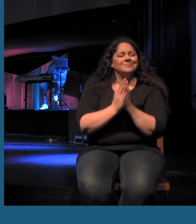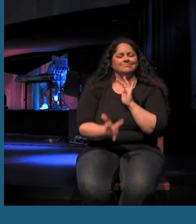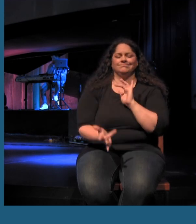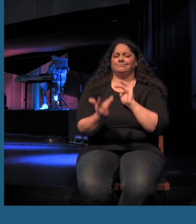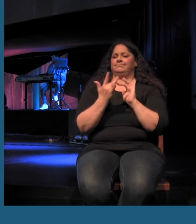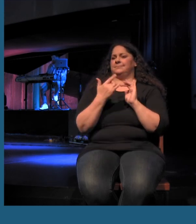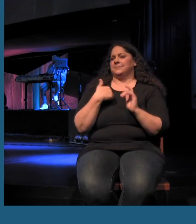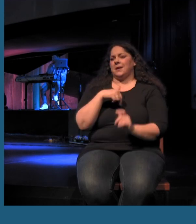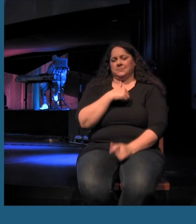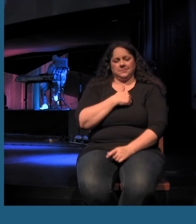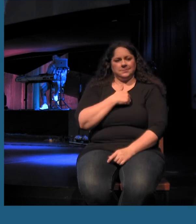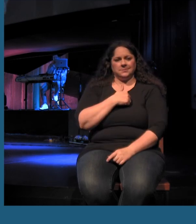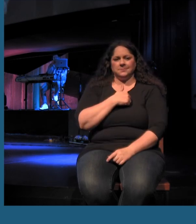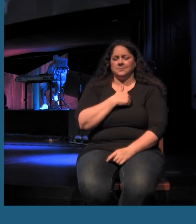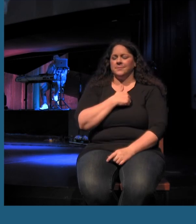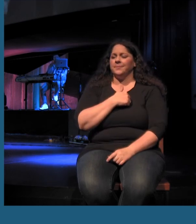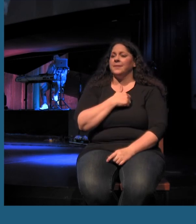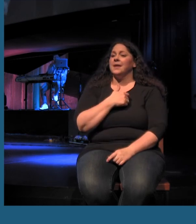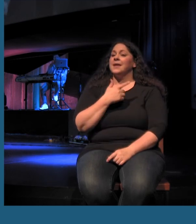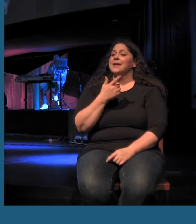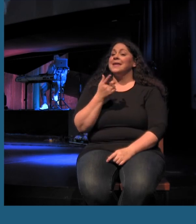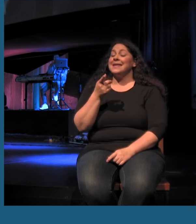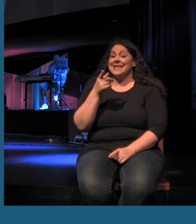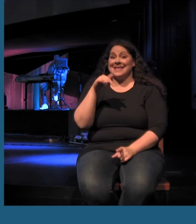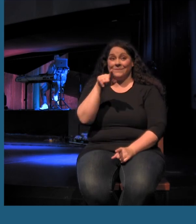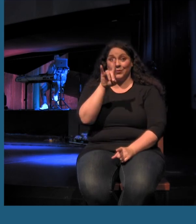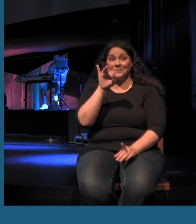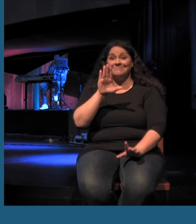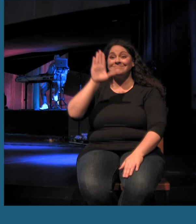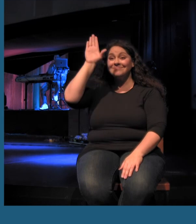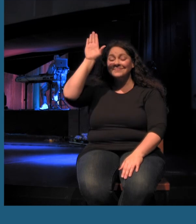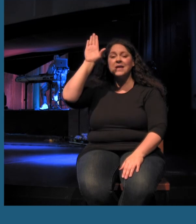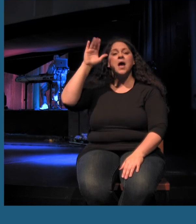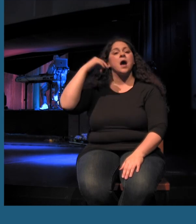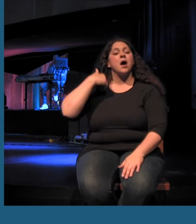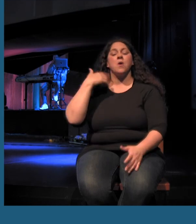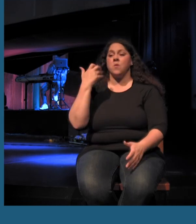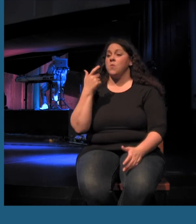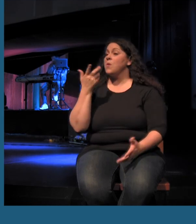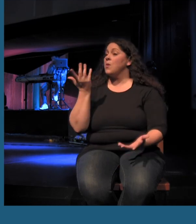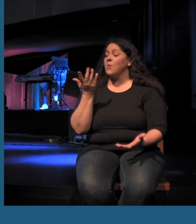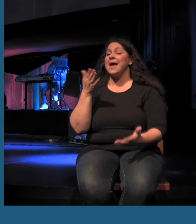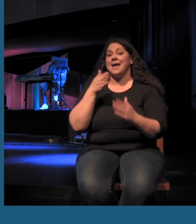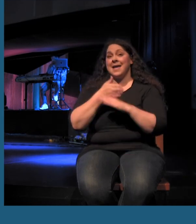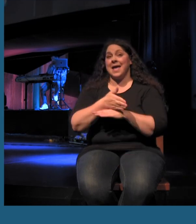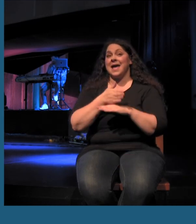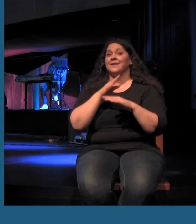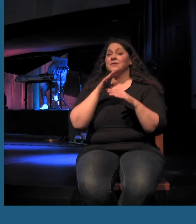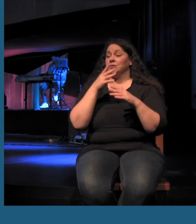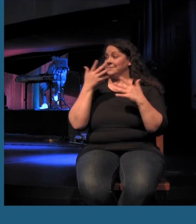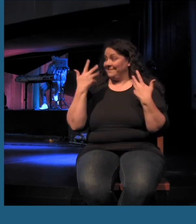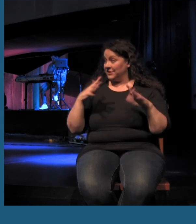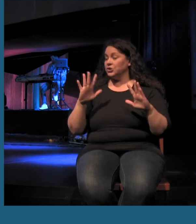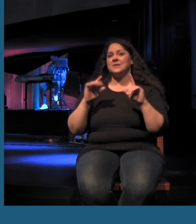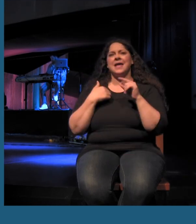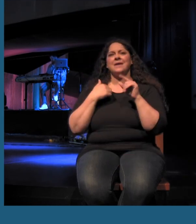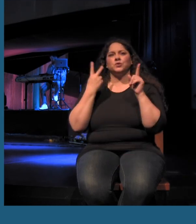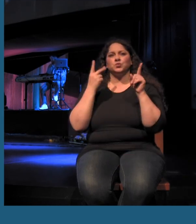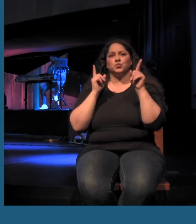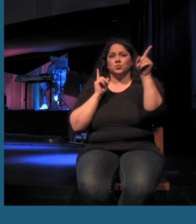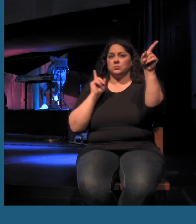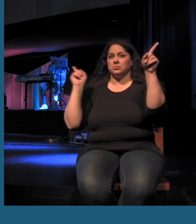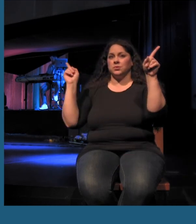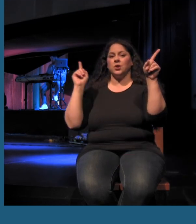us. For those of you who raised your hands, made that decision, I want to invite you after the service to stop by the connections rooms to my